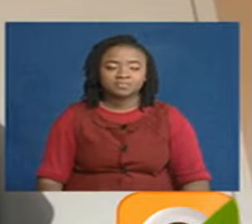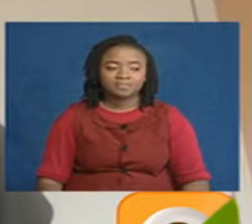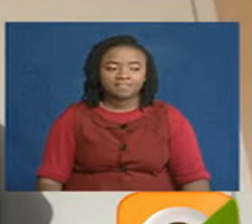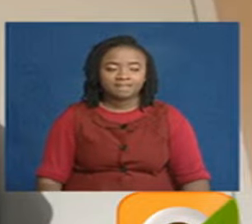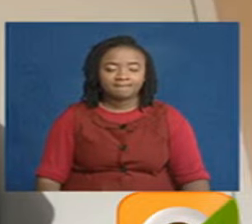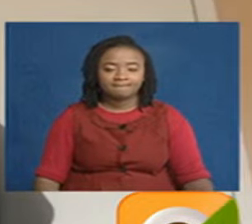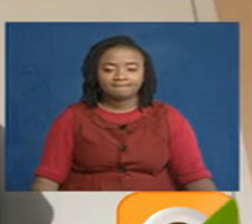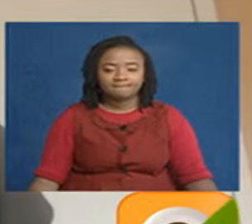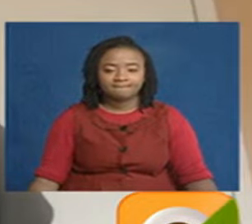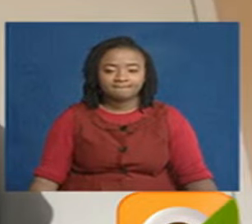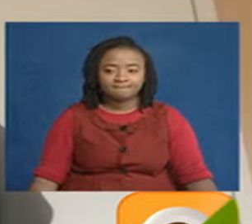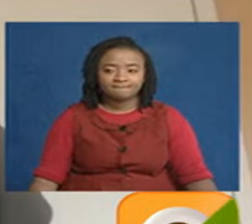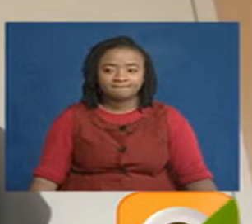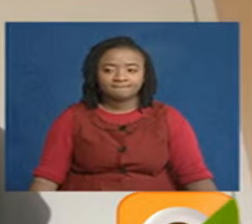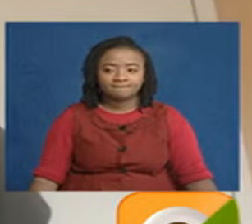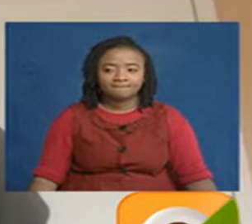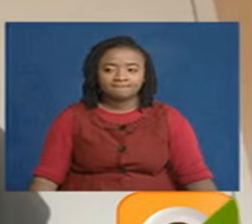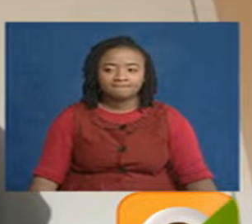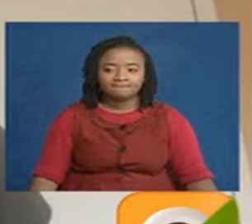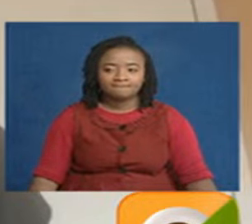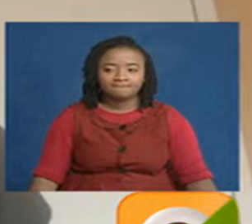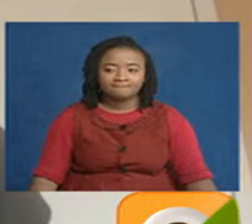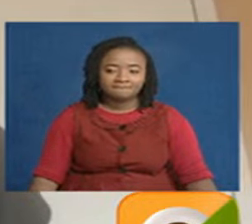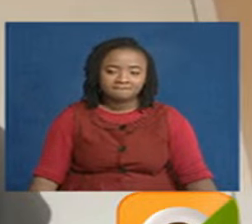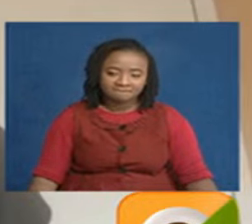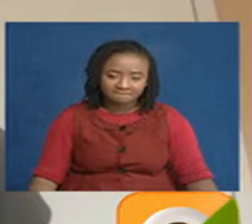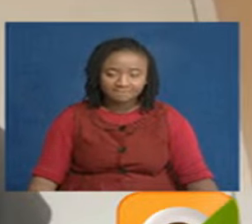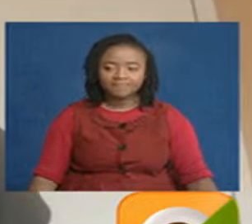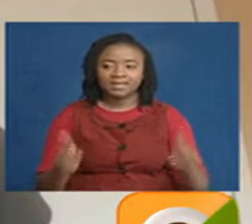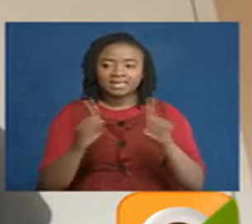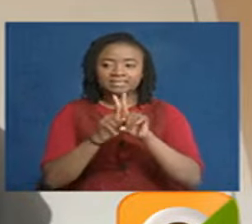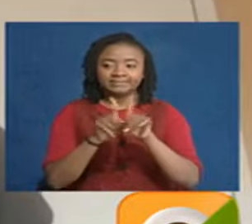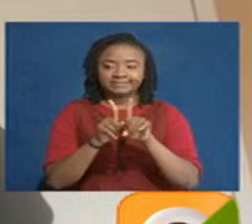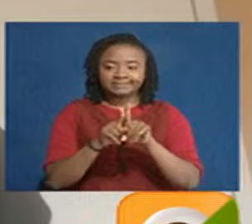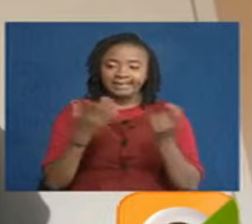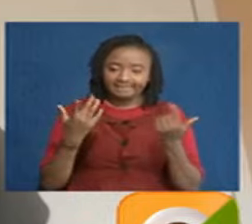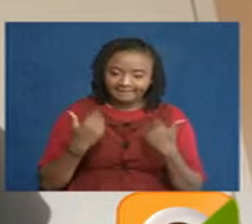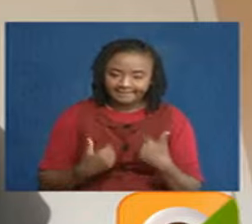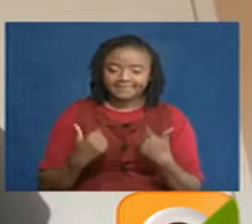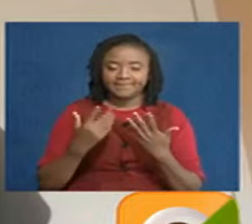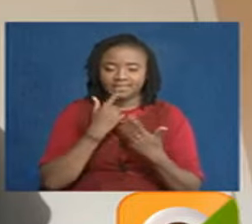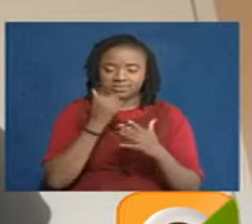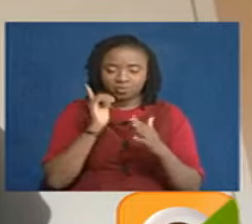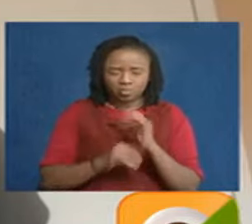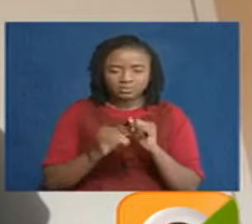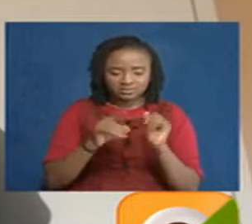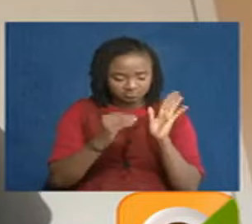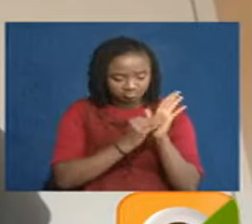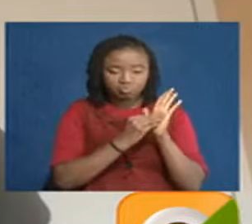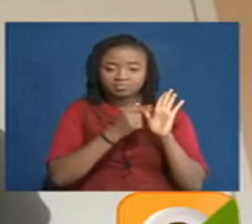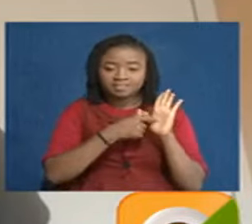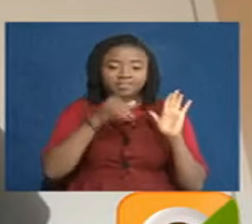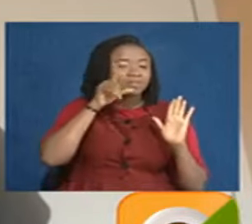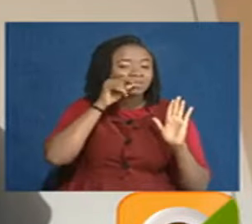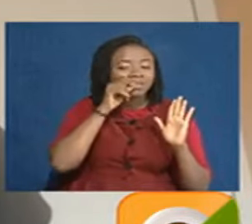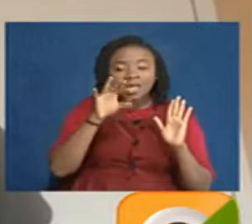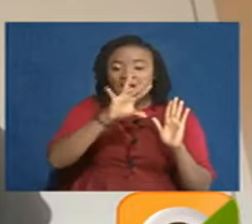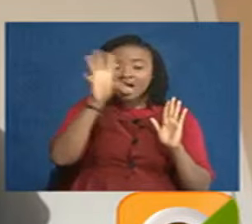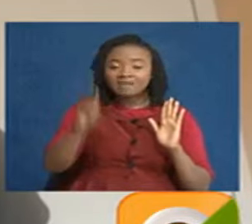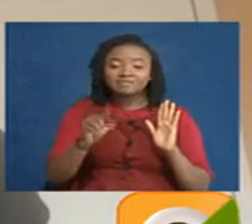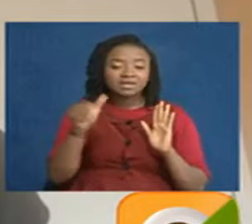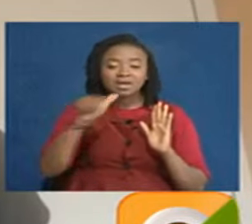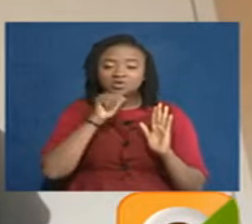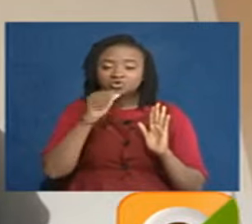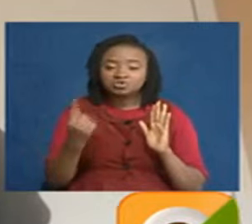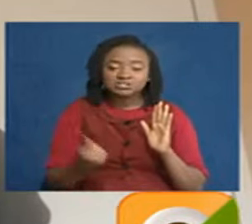that Africa cannot get these seats as an act of charity. It needs to be an assertion of